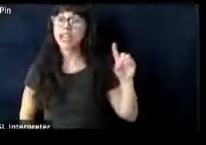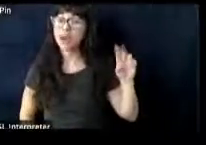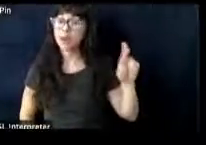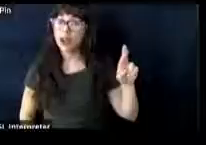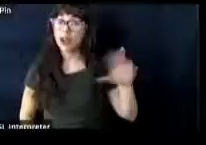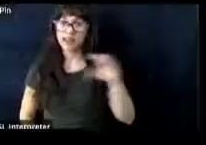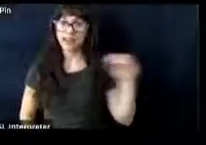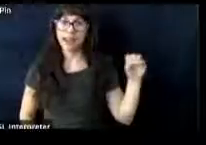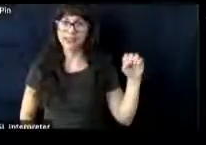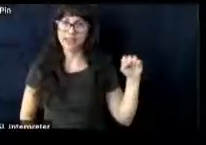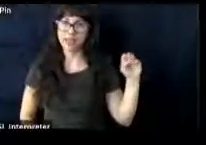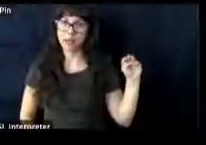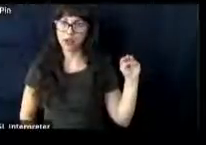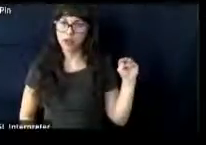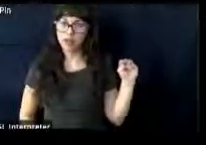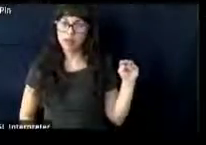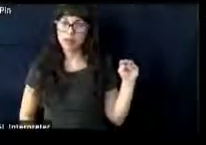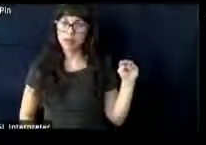Monica.